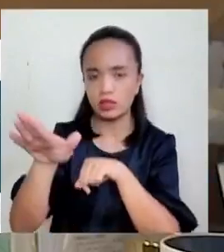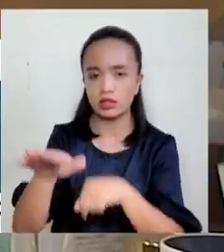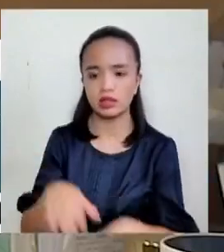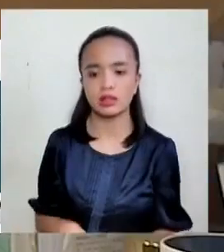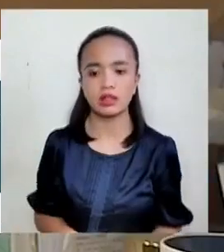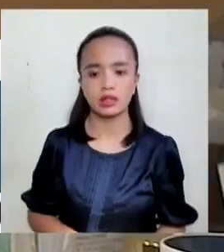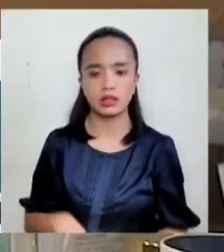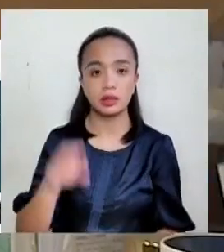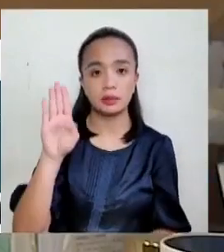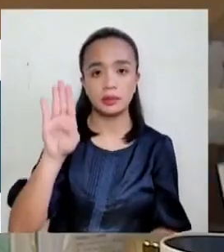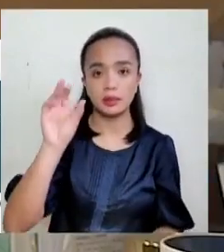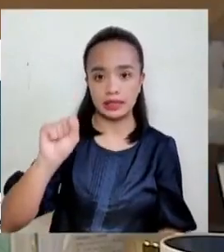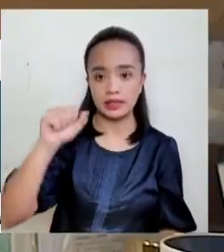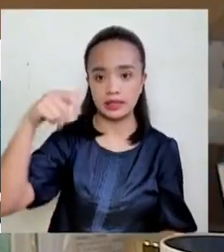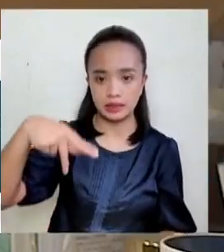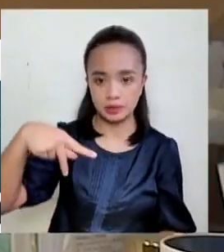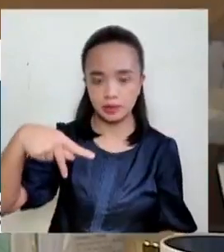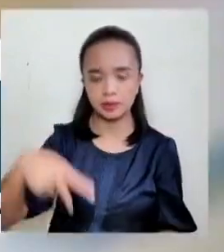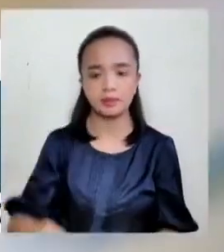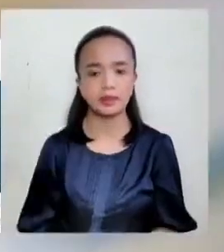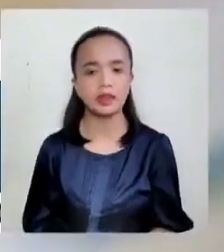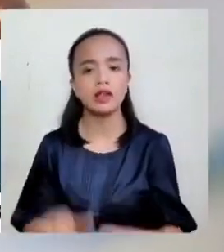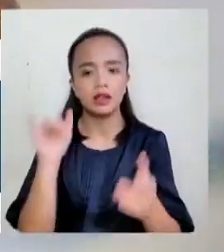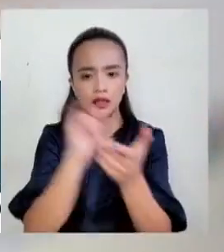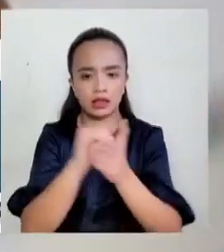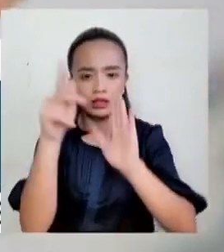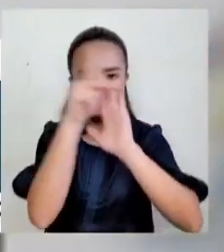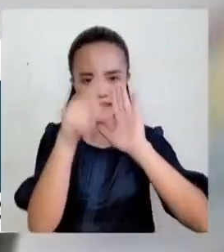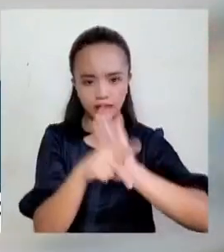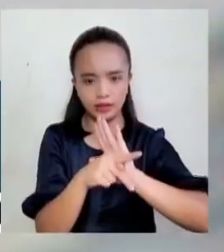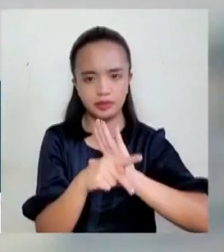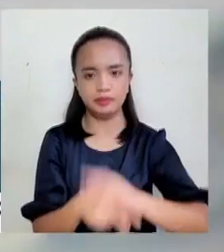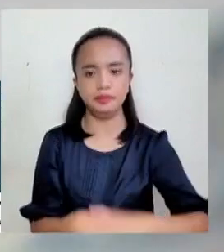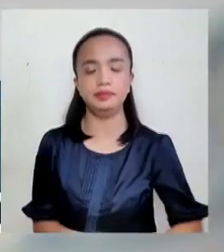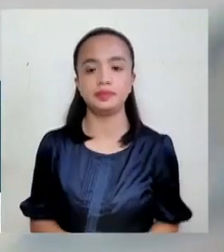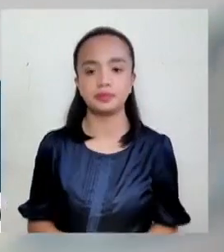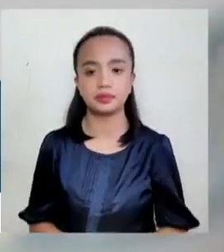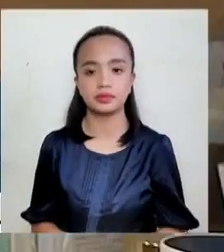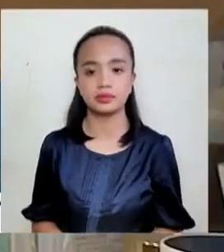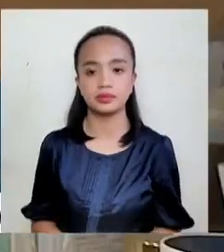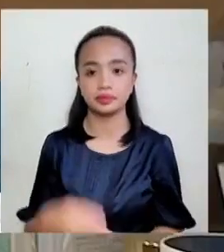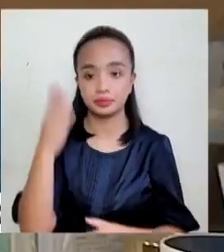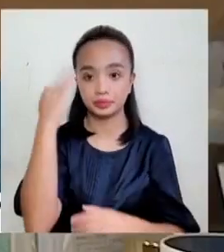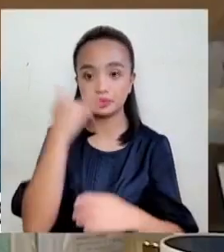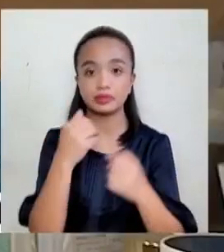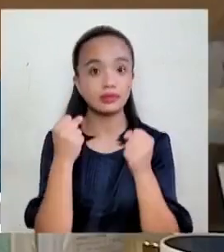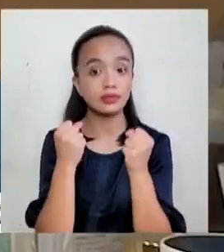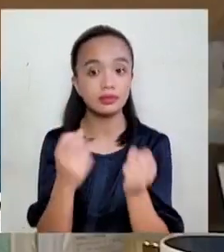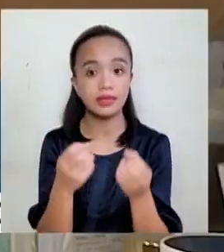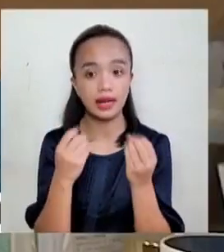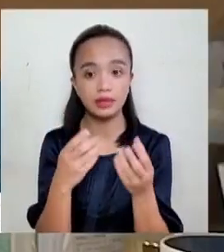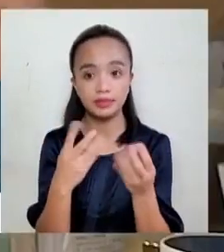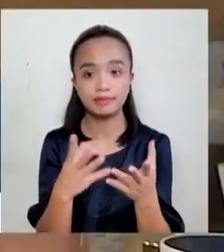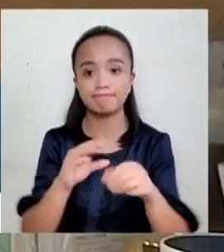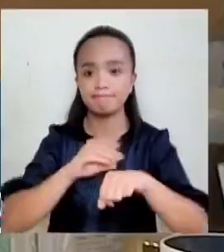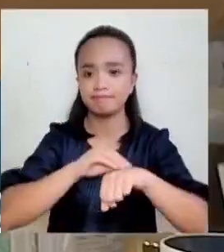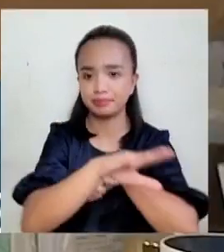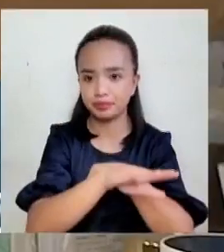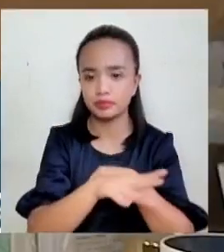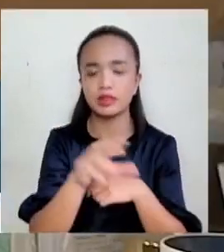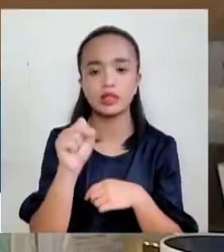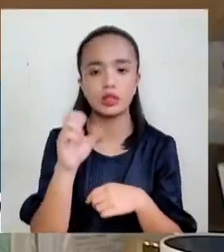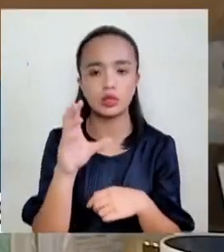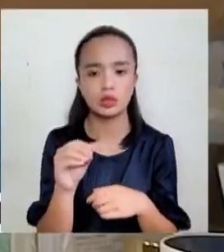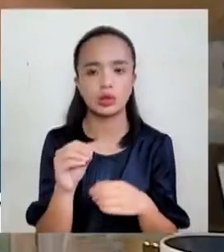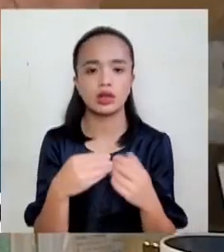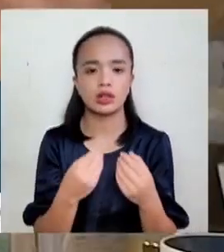Banco Central. So that's the policy. Pinipilit natin kasi maraming maraming madadamay eh. So masi-circulate yung